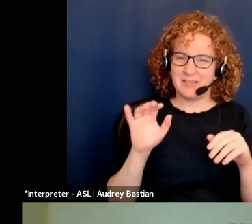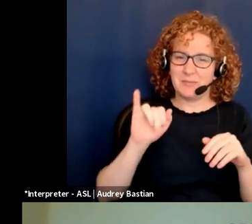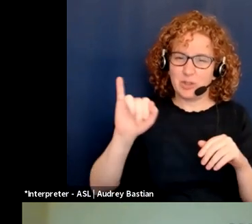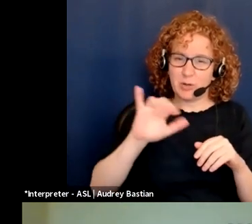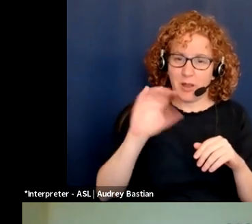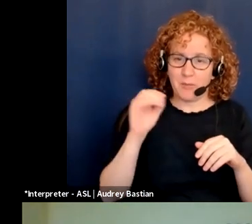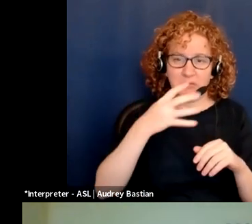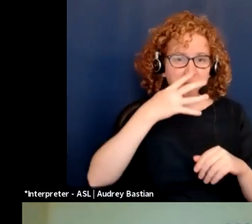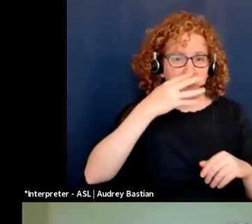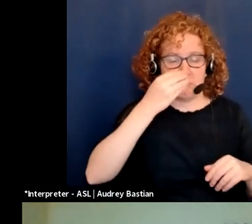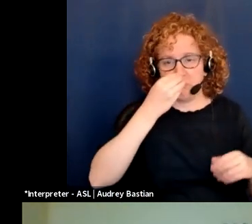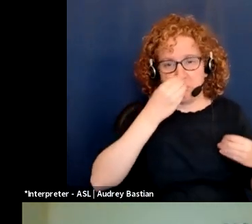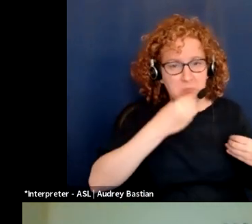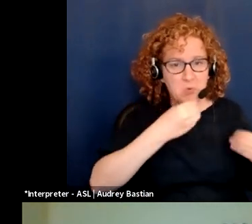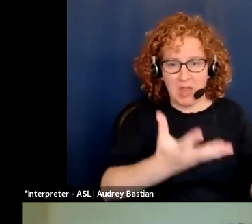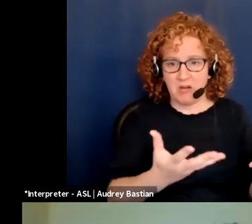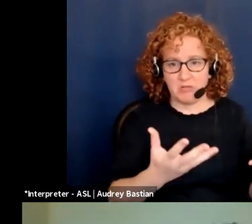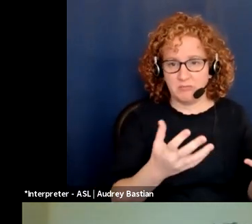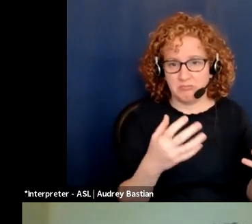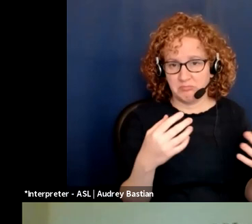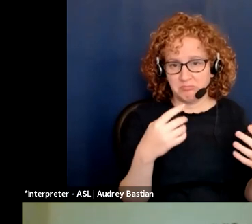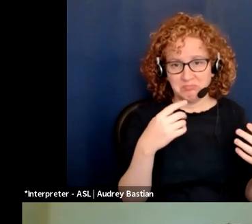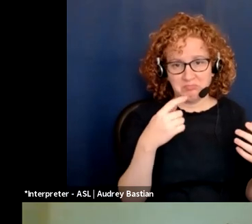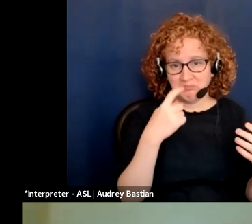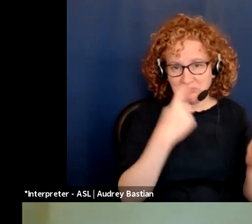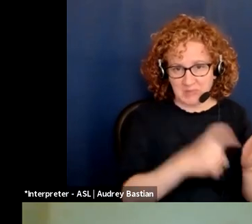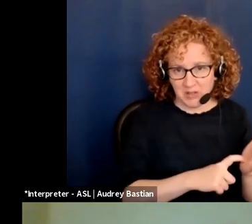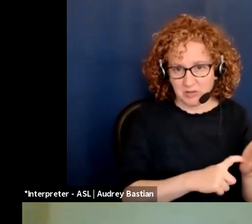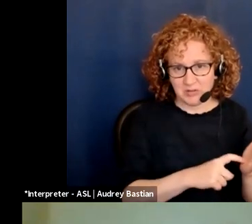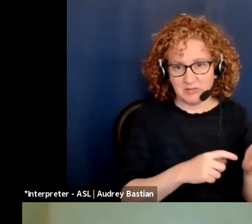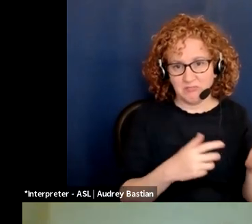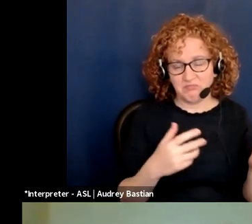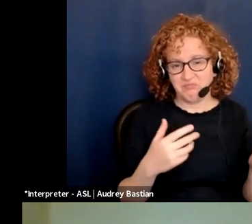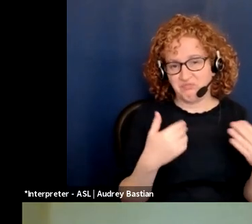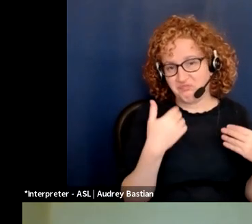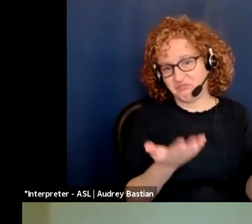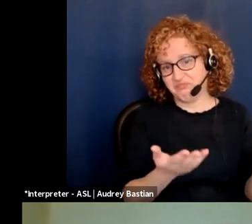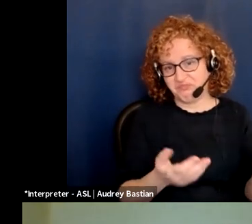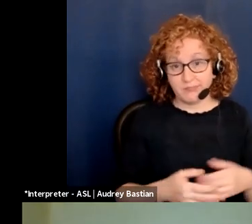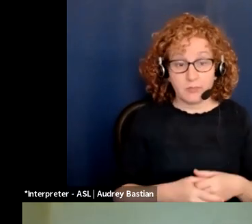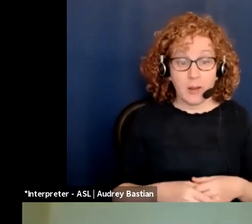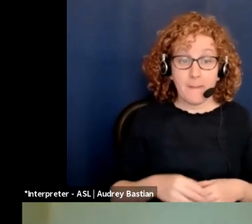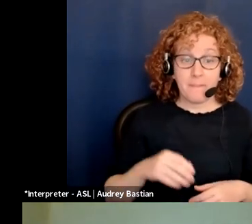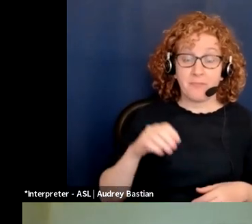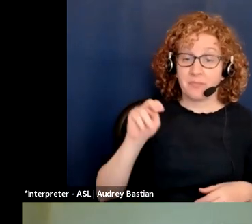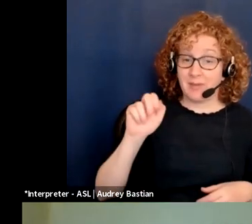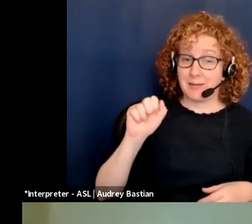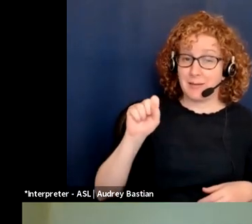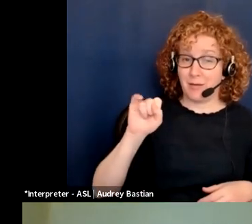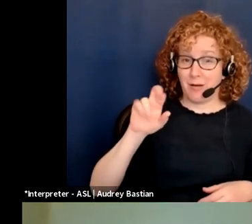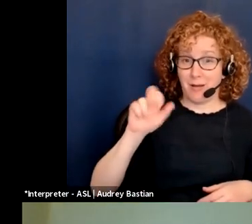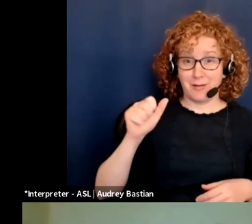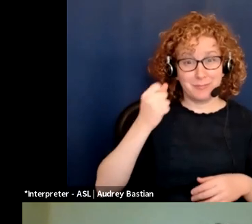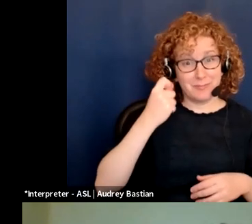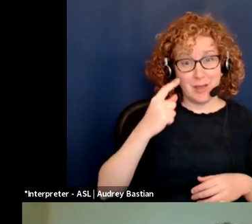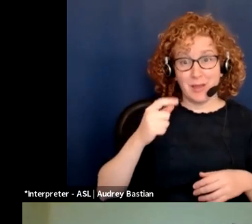don't care about and don't want to acknowledge. So definitely an issue. I mean, and even for adults, like wheelchairs break faster